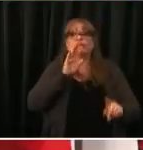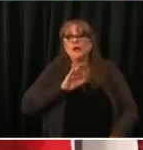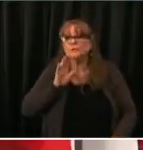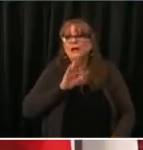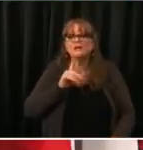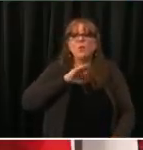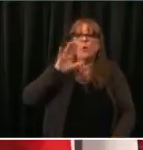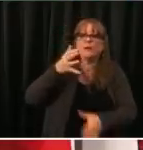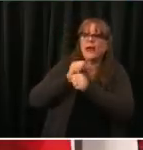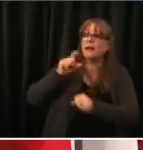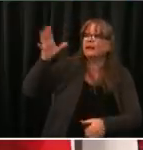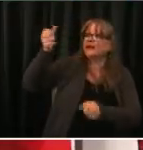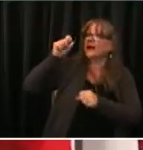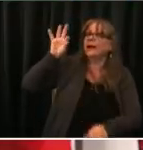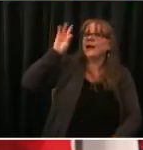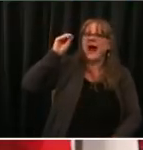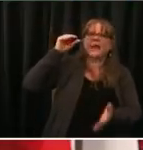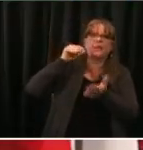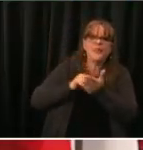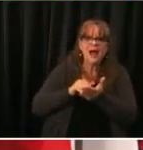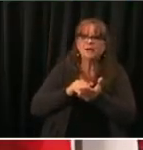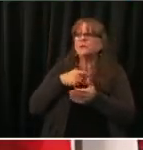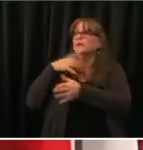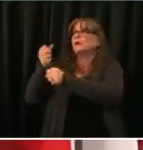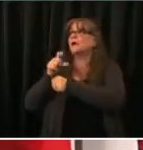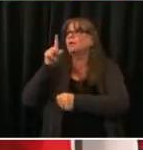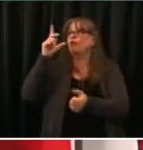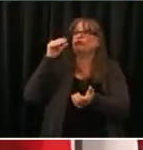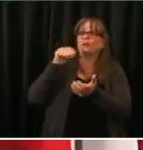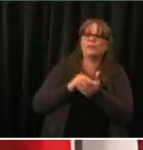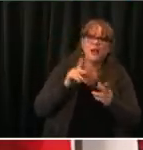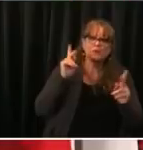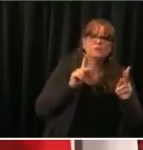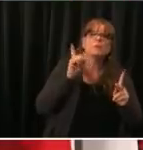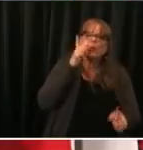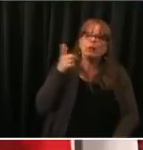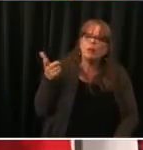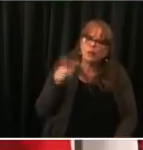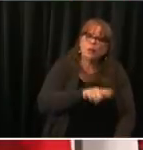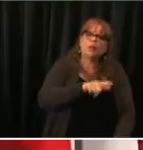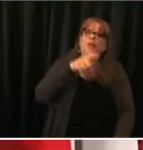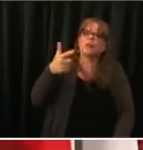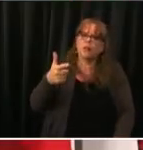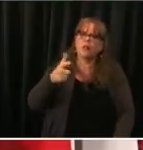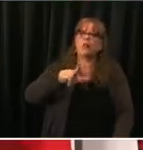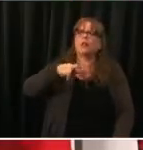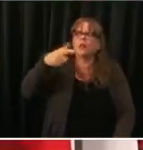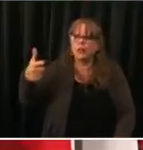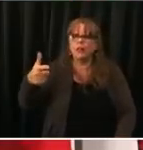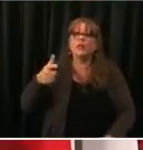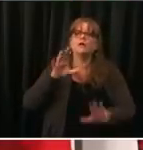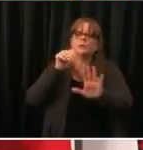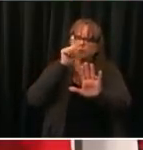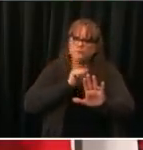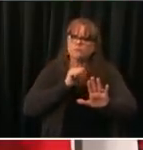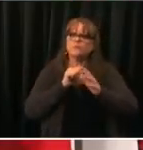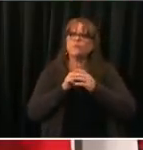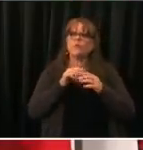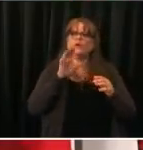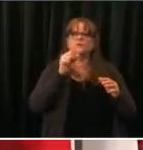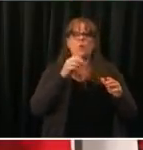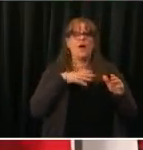at that point, people could have a 2-month wait. So we will update that based on actual data. But I think what our focus is today is we know where